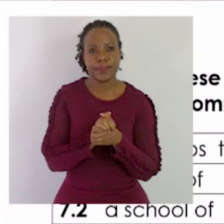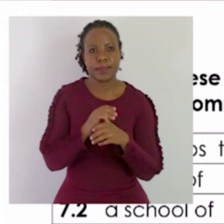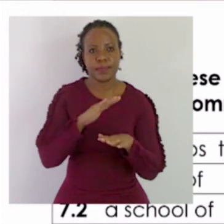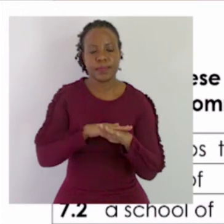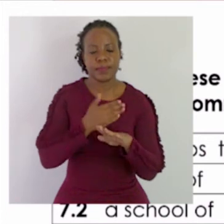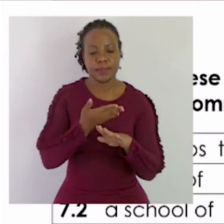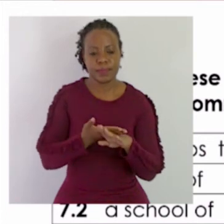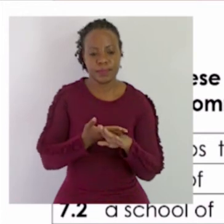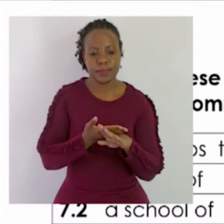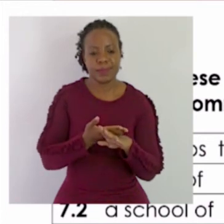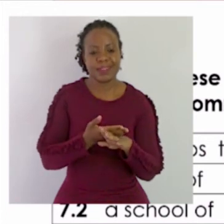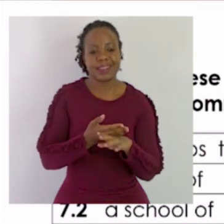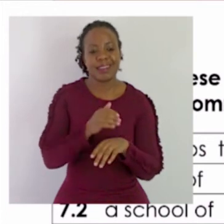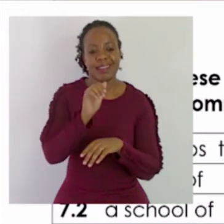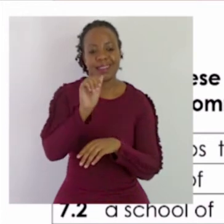of thieves.